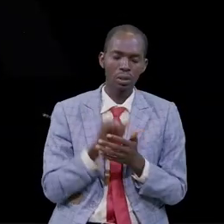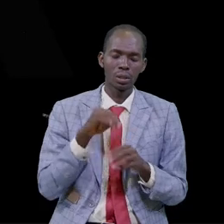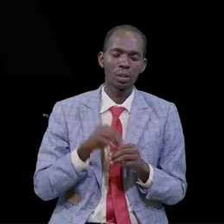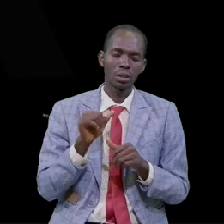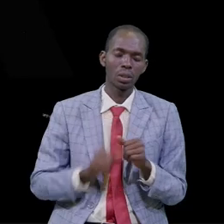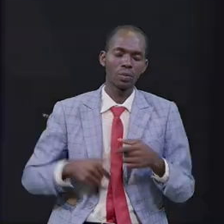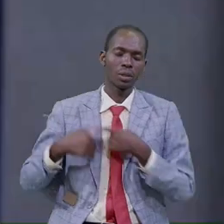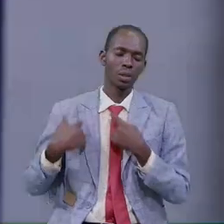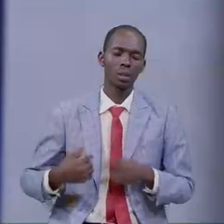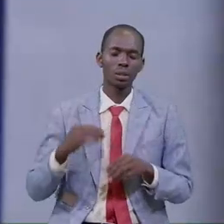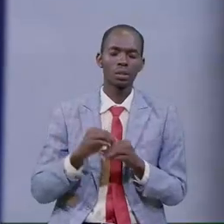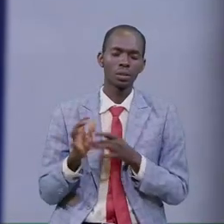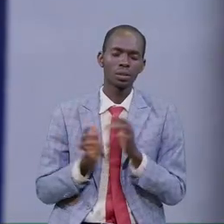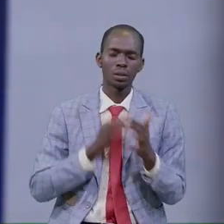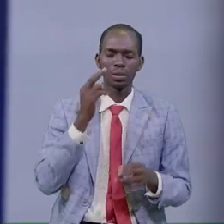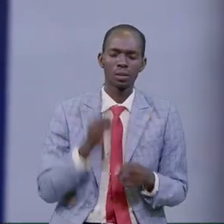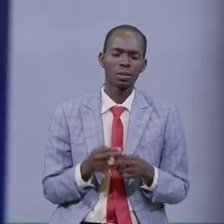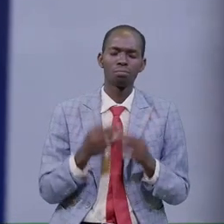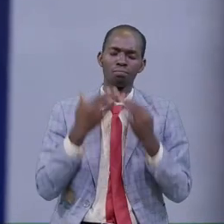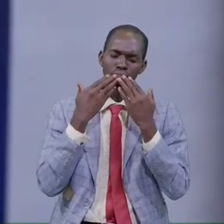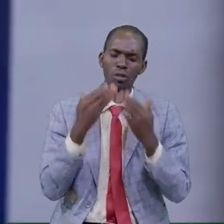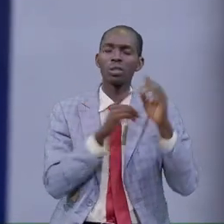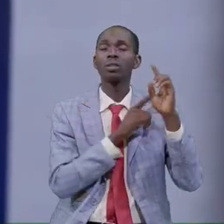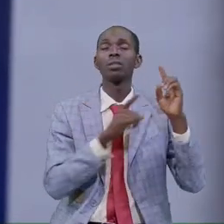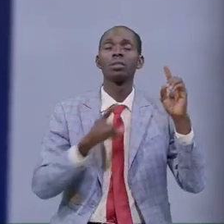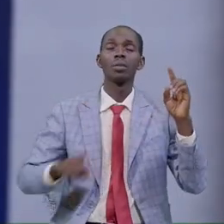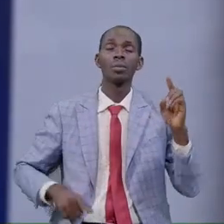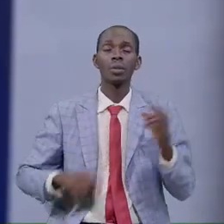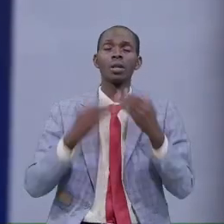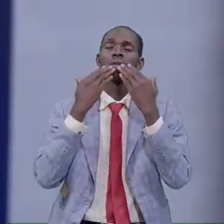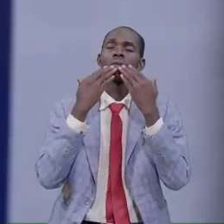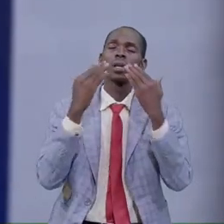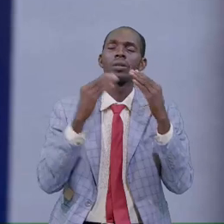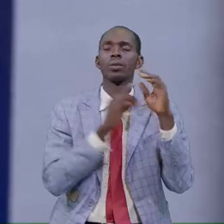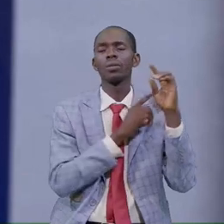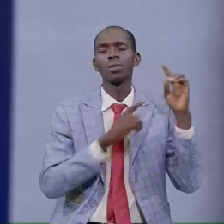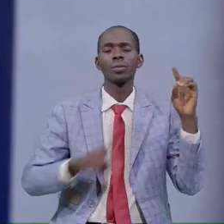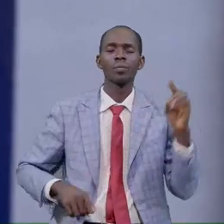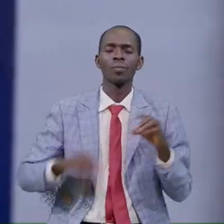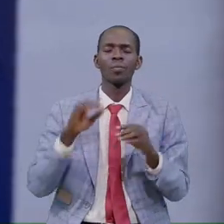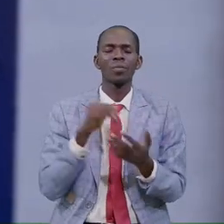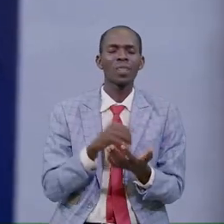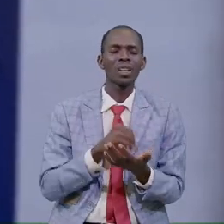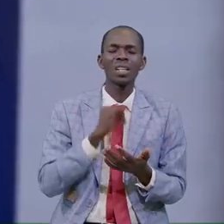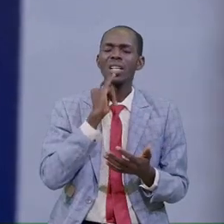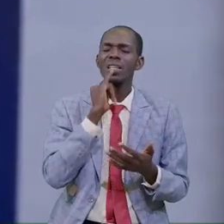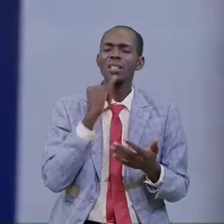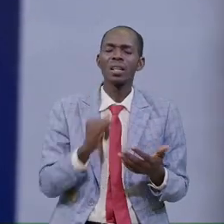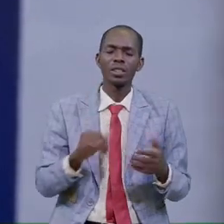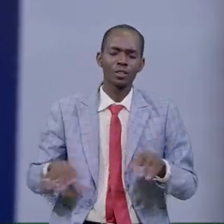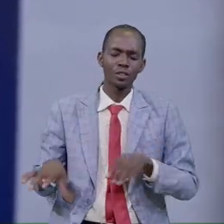dans chaque cœur au nom de Jésus. Thank you, Lord. Merci Seigneur. Thank you, Lord. Merci Seigneur. It is done. C'est fait.